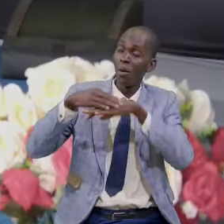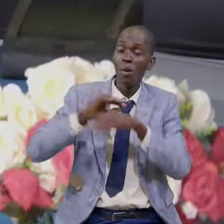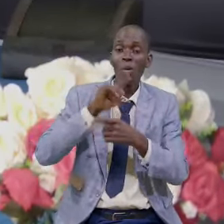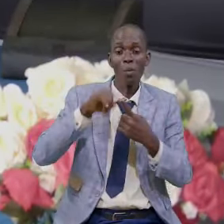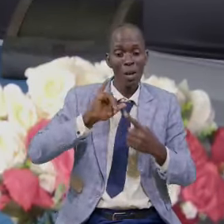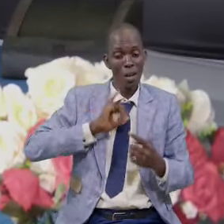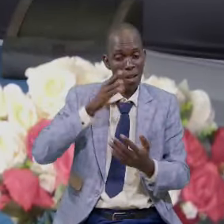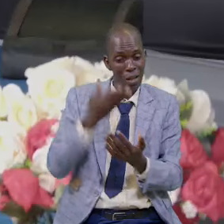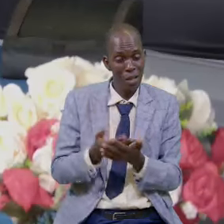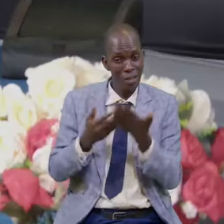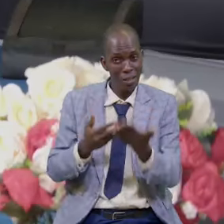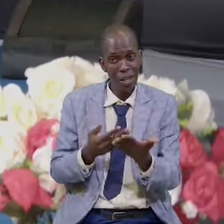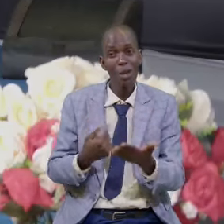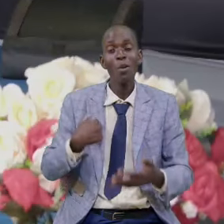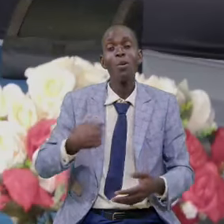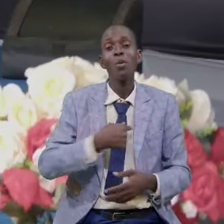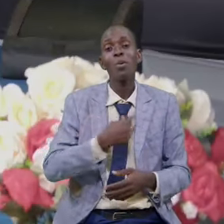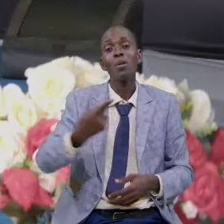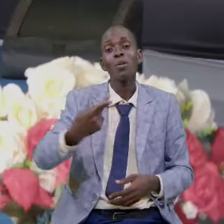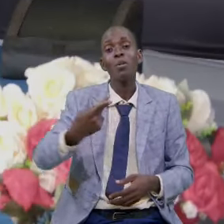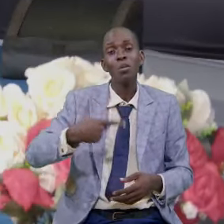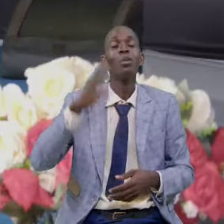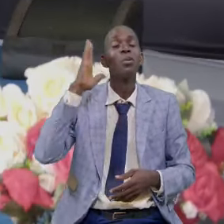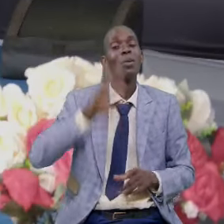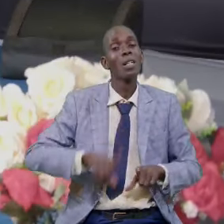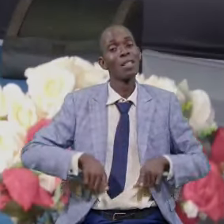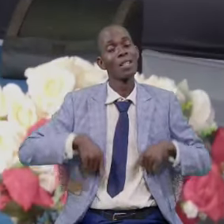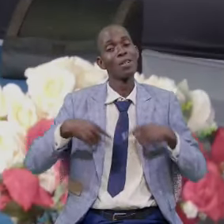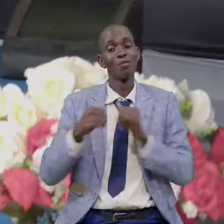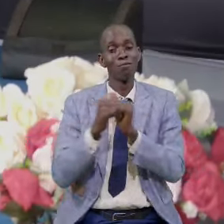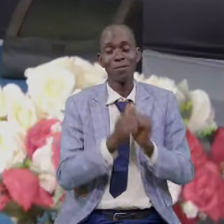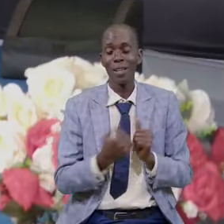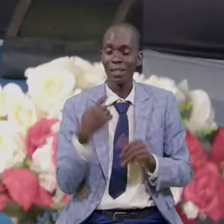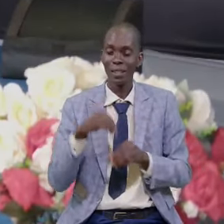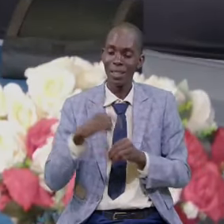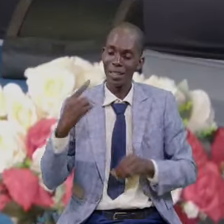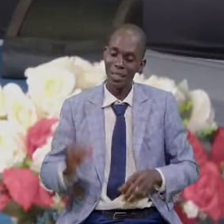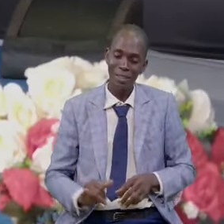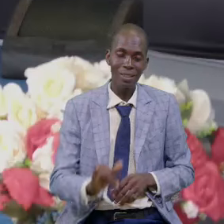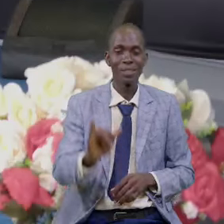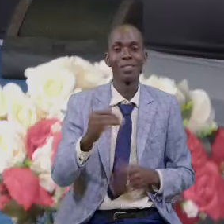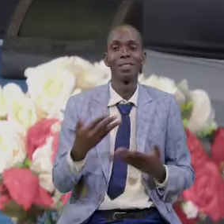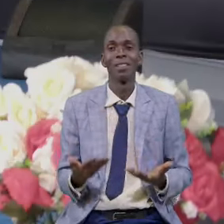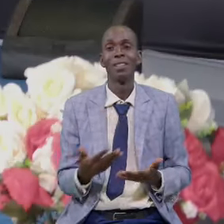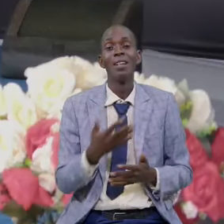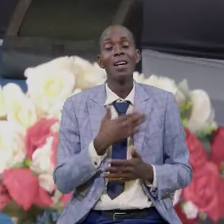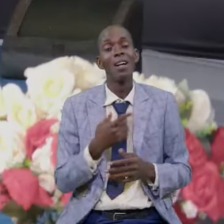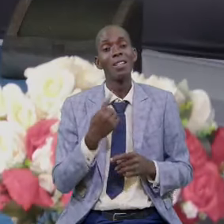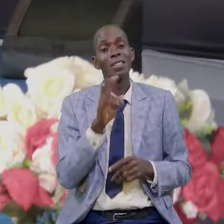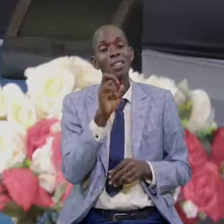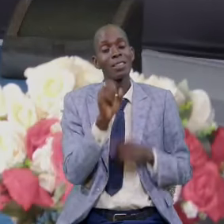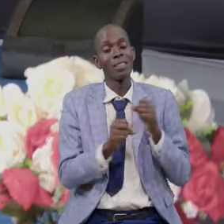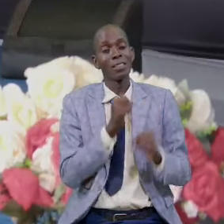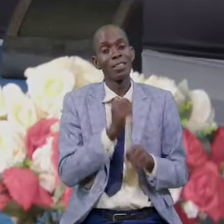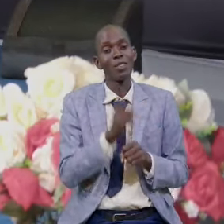we'll both have eternity there. And the 30 years you spend earlier